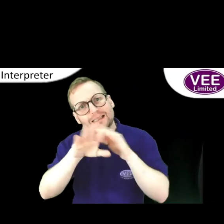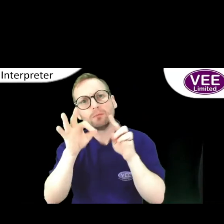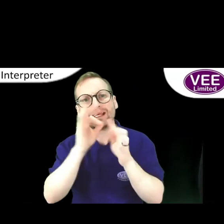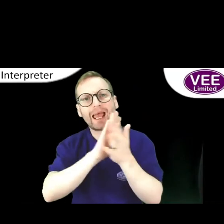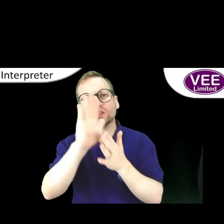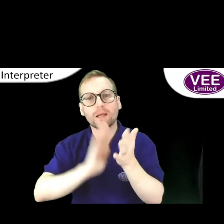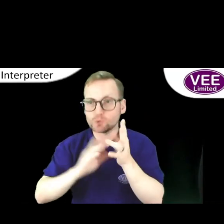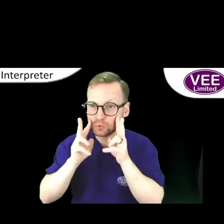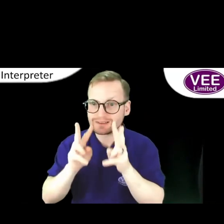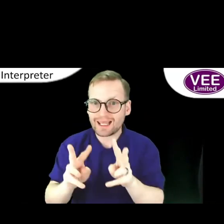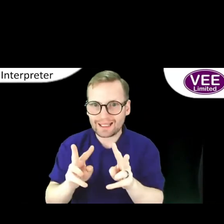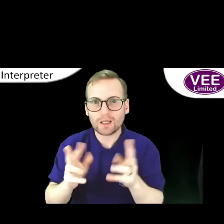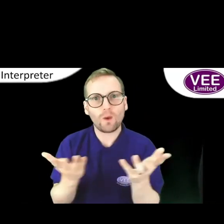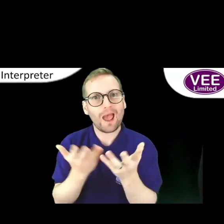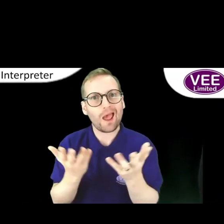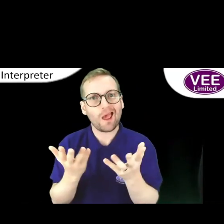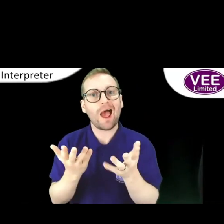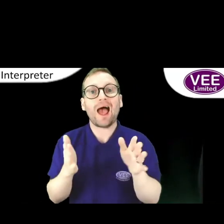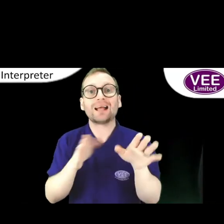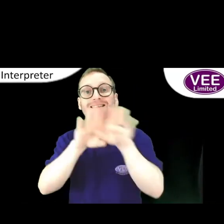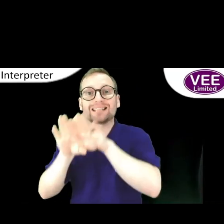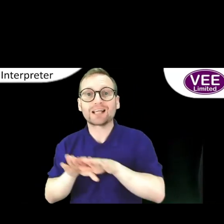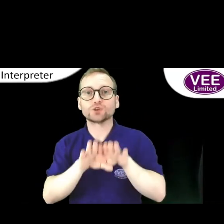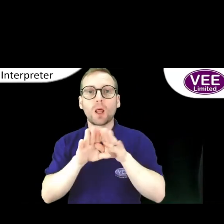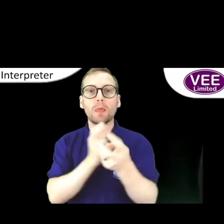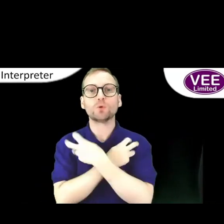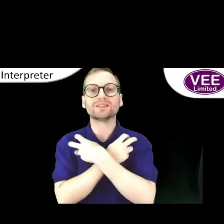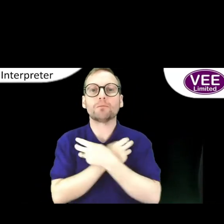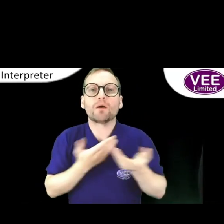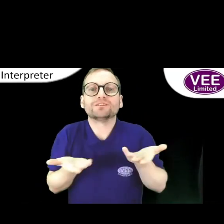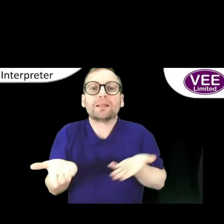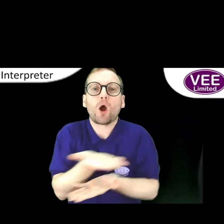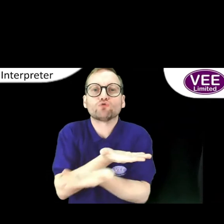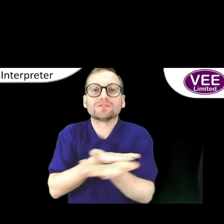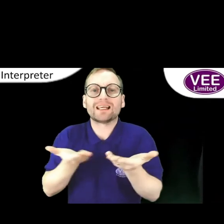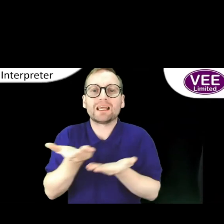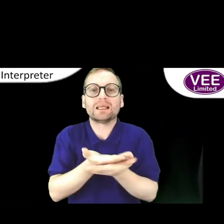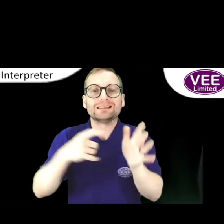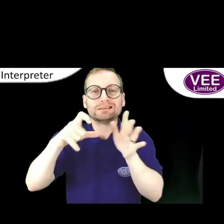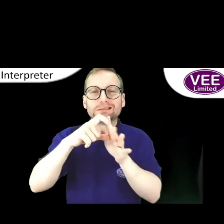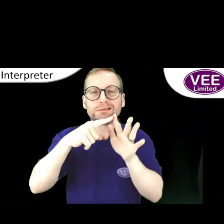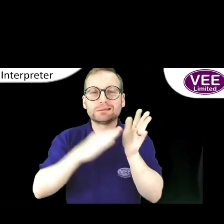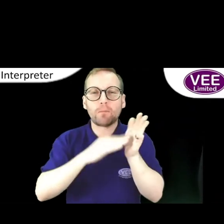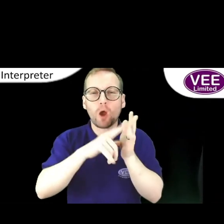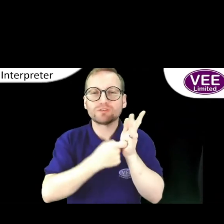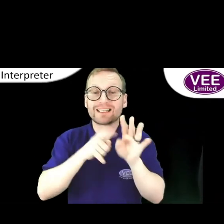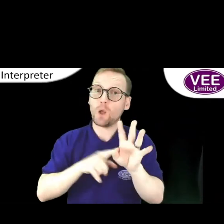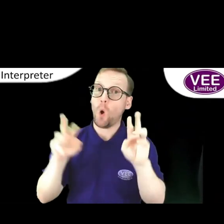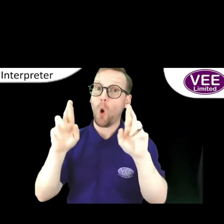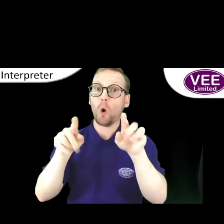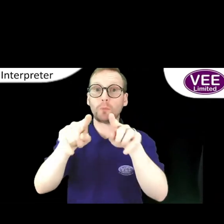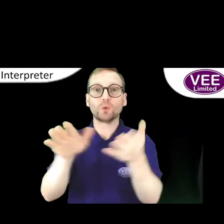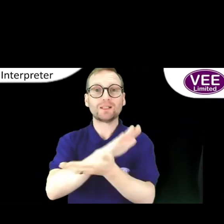objects at the National Museum of Democracy. I hope you enjoy the rest of the evening. Thank you very much.